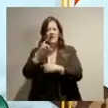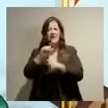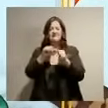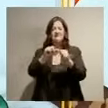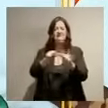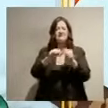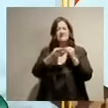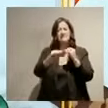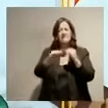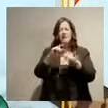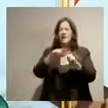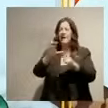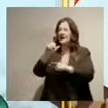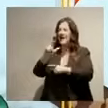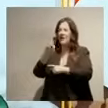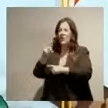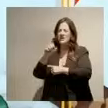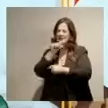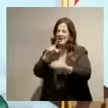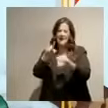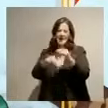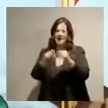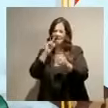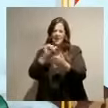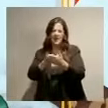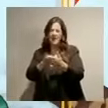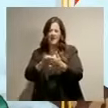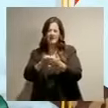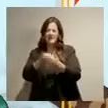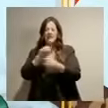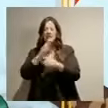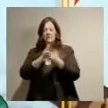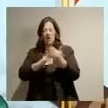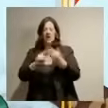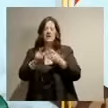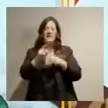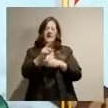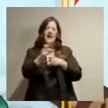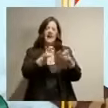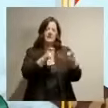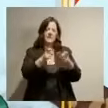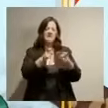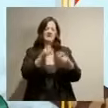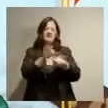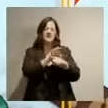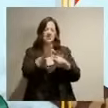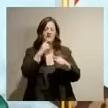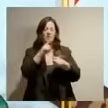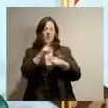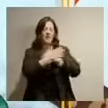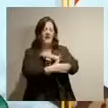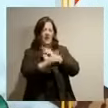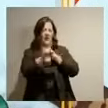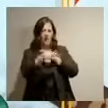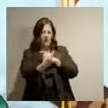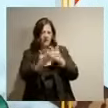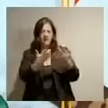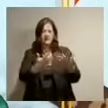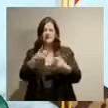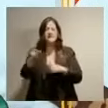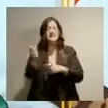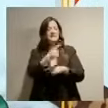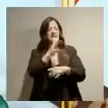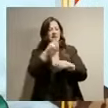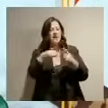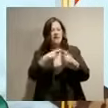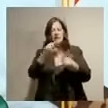So CalWORKS is not being cut in that respect. This is an administrative function at the county level. All right, thank you. Lastly, state of the state. When